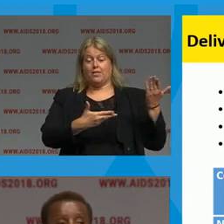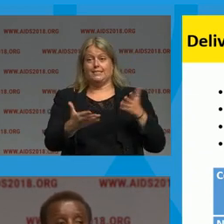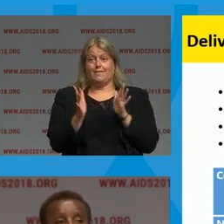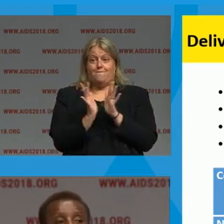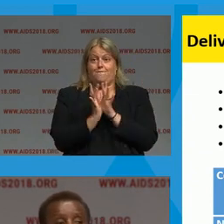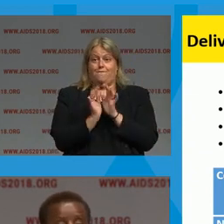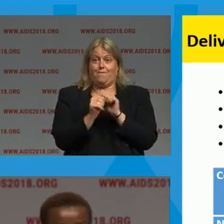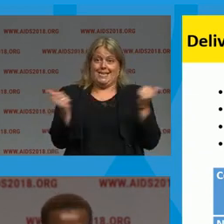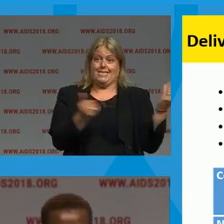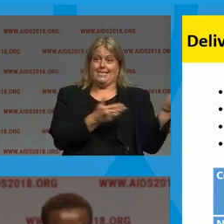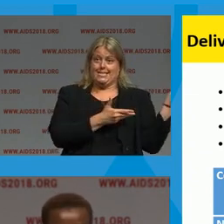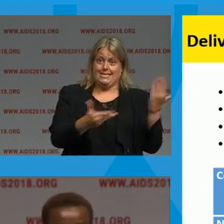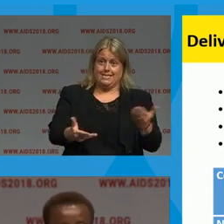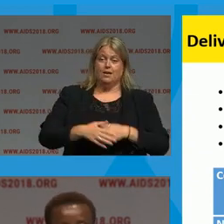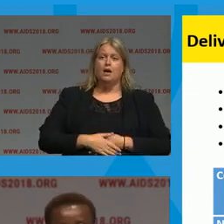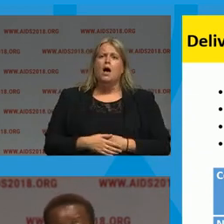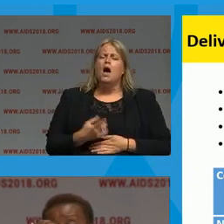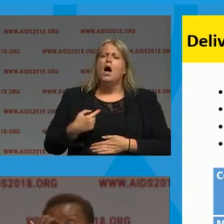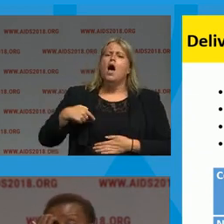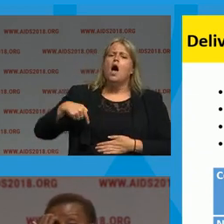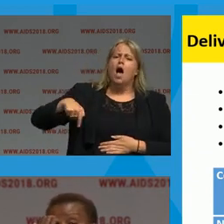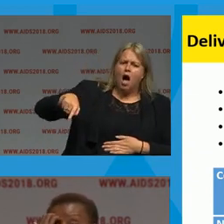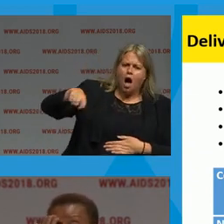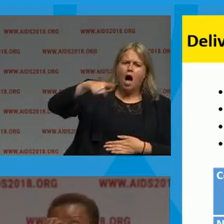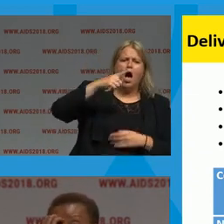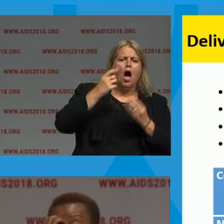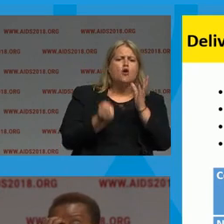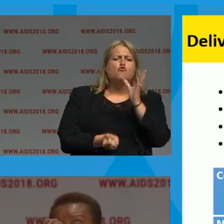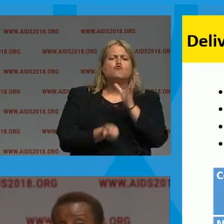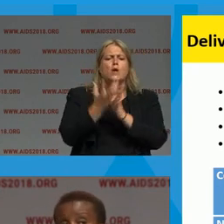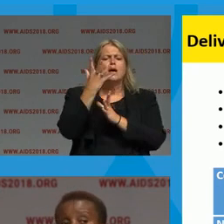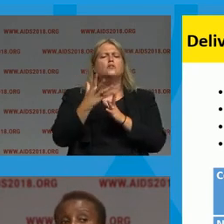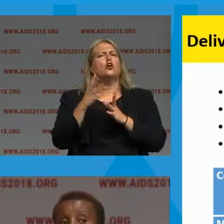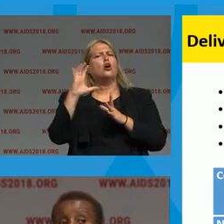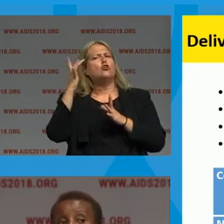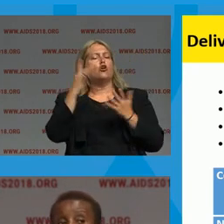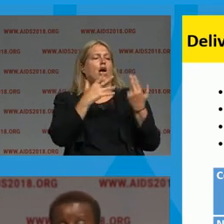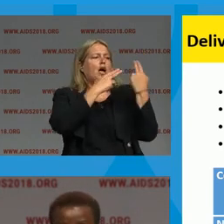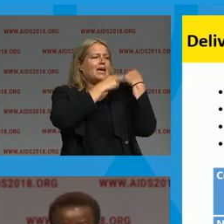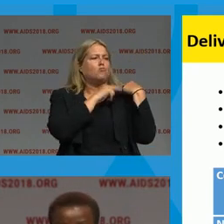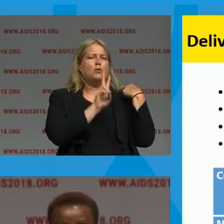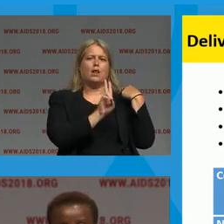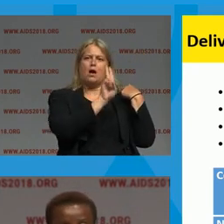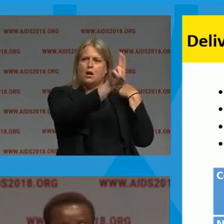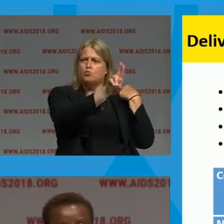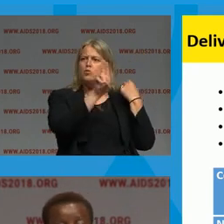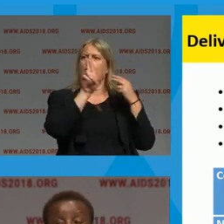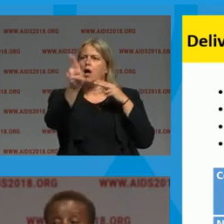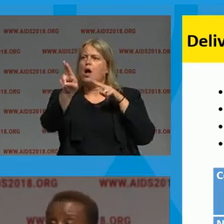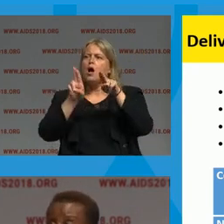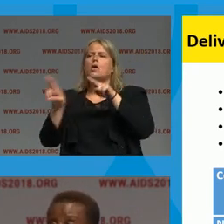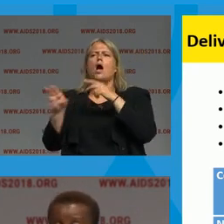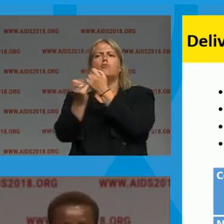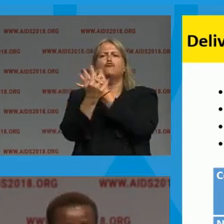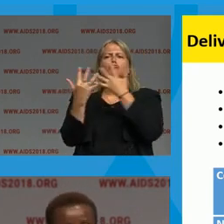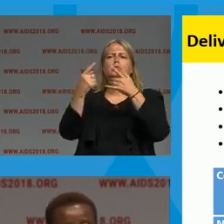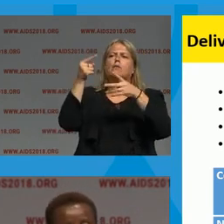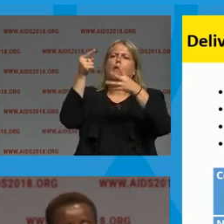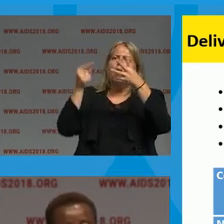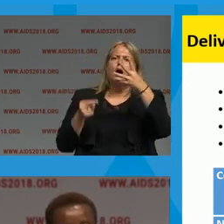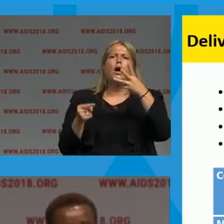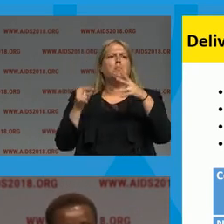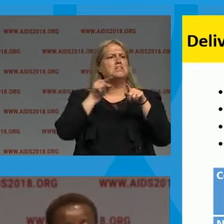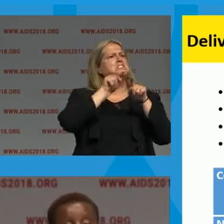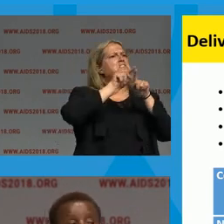create a culture of accountability because there were numbers and targets and indicators that had to be measured across the